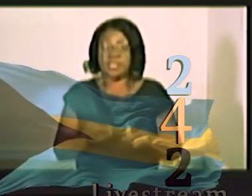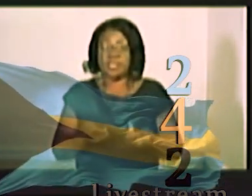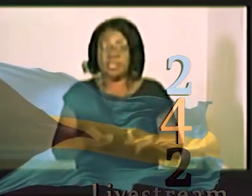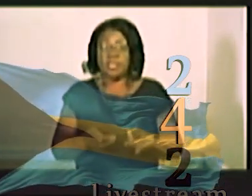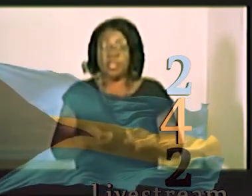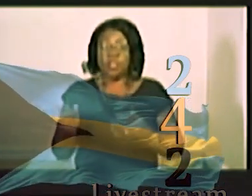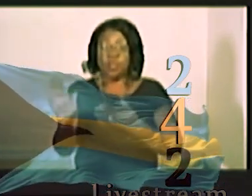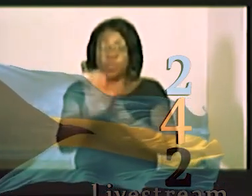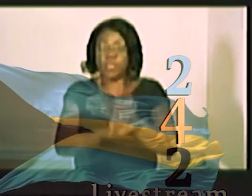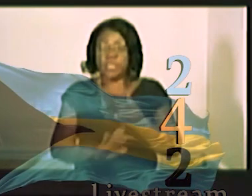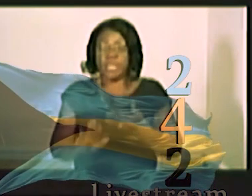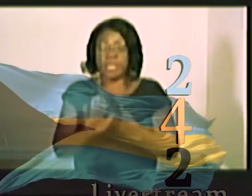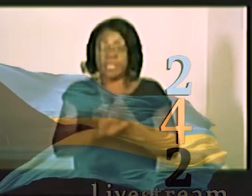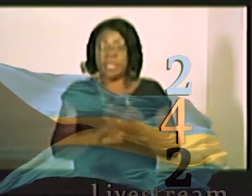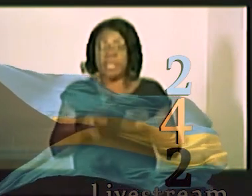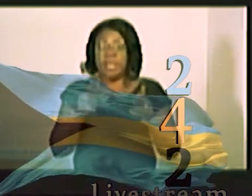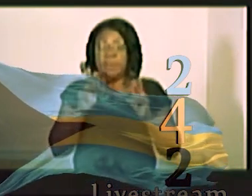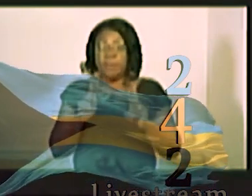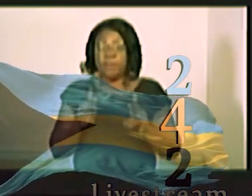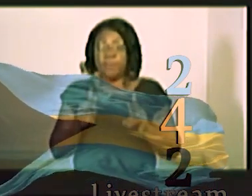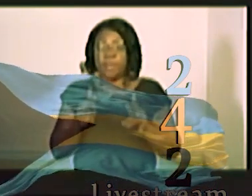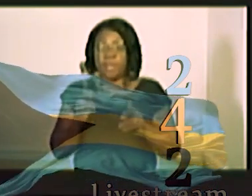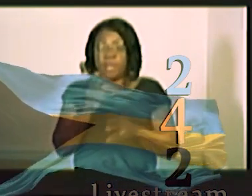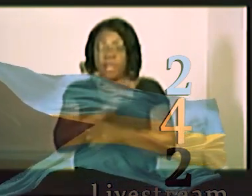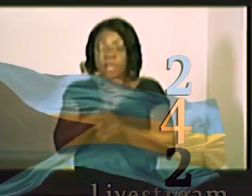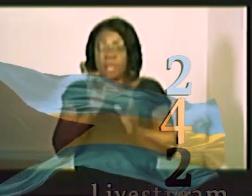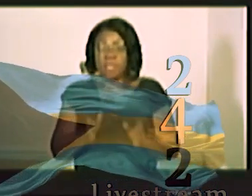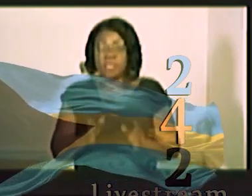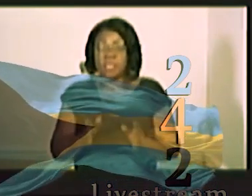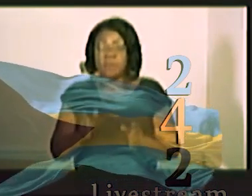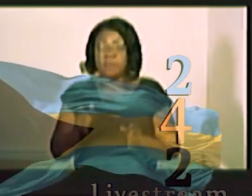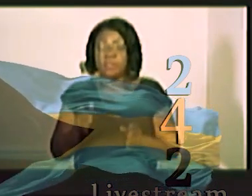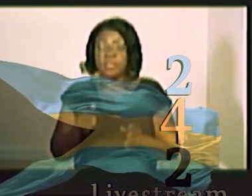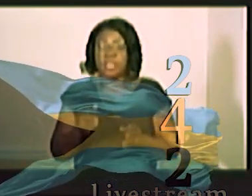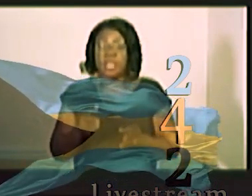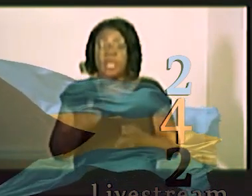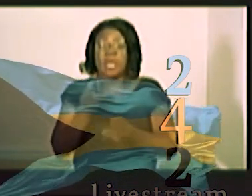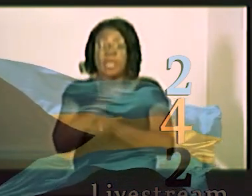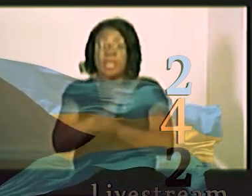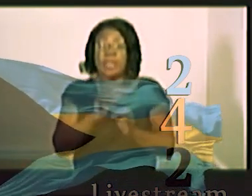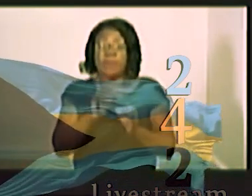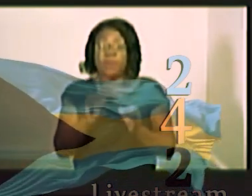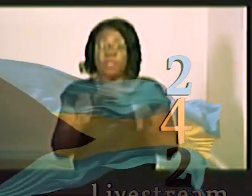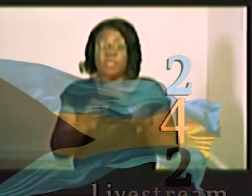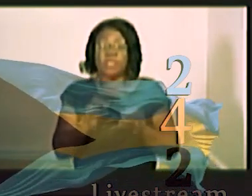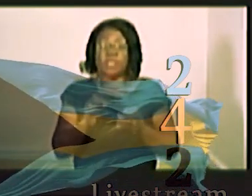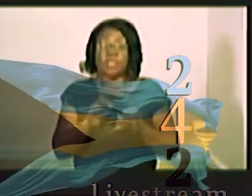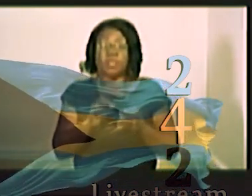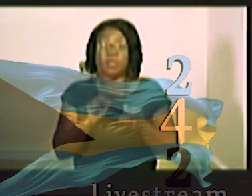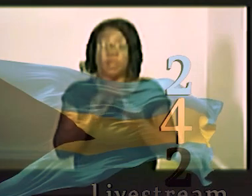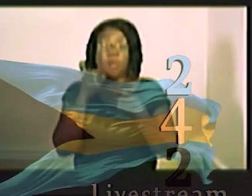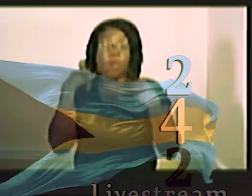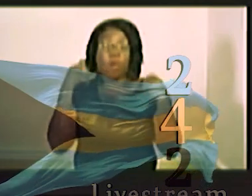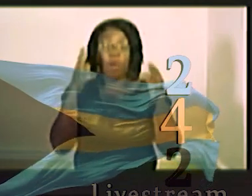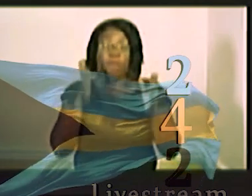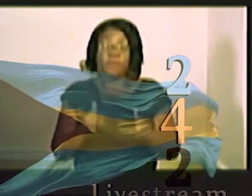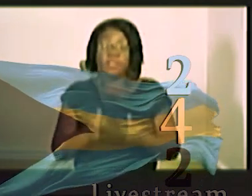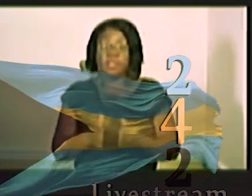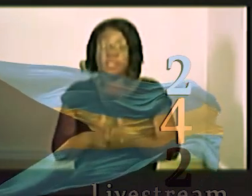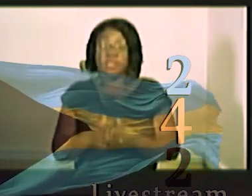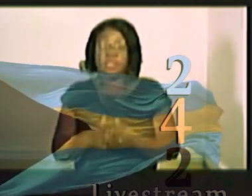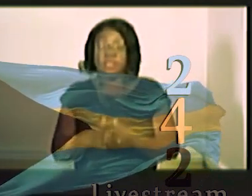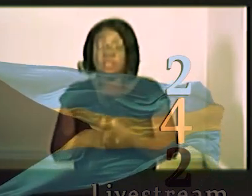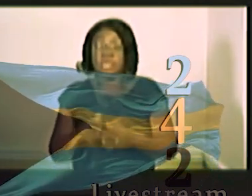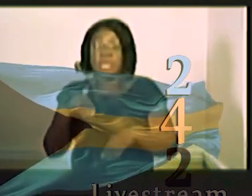in place to protect the customs and the immigration officers at the air and sea borders because they are the first line